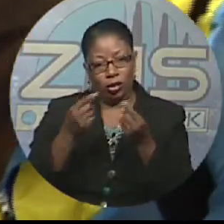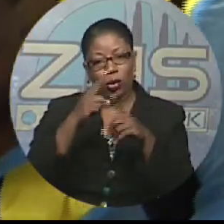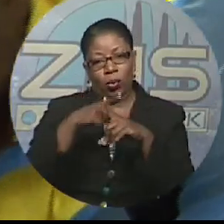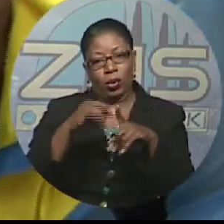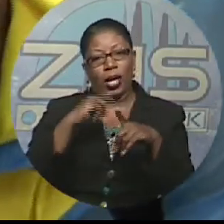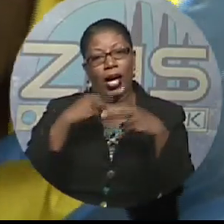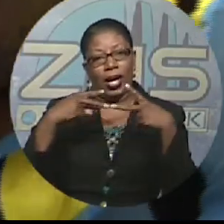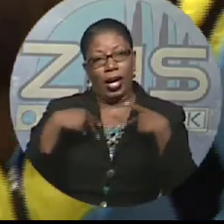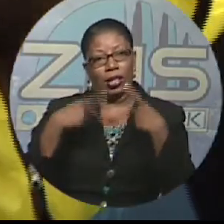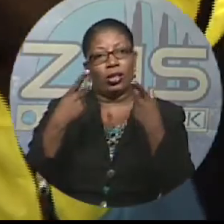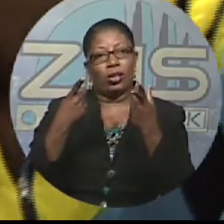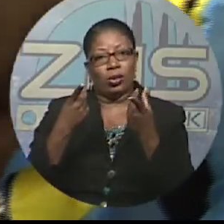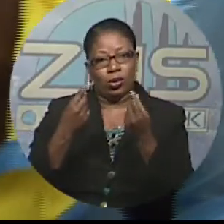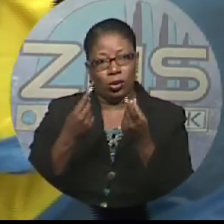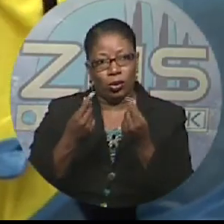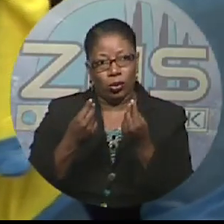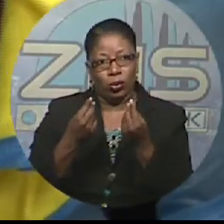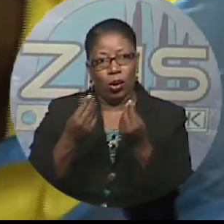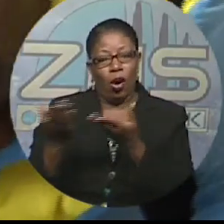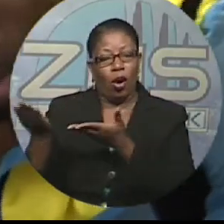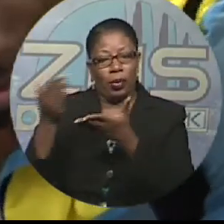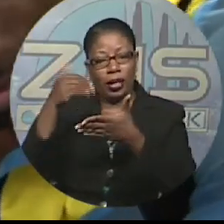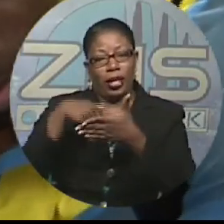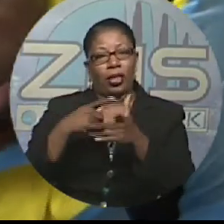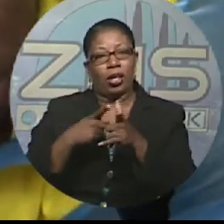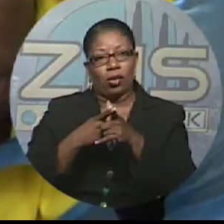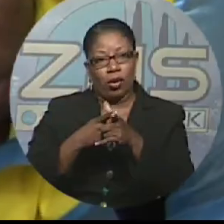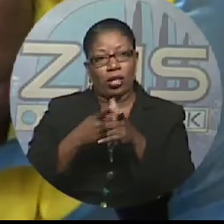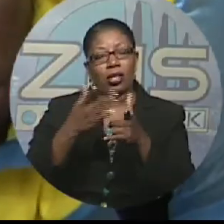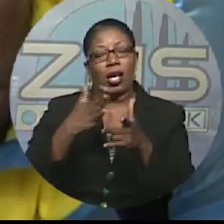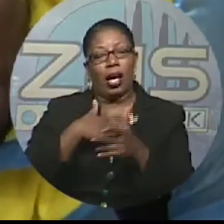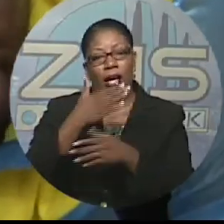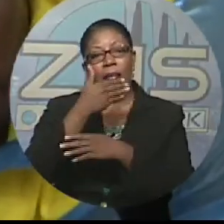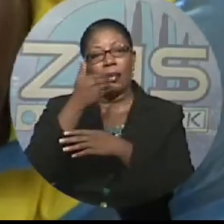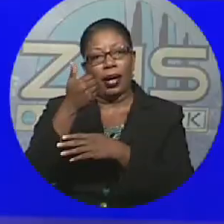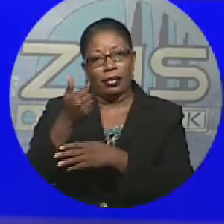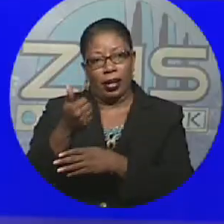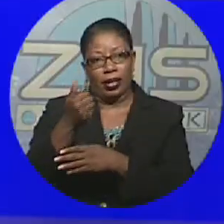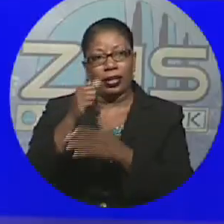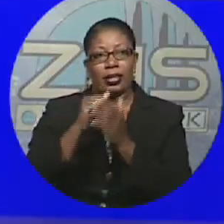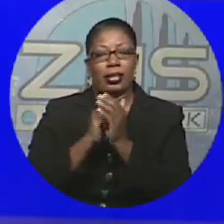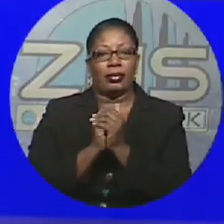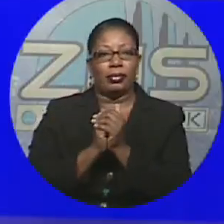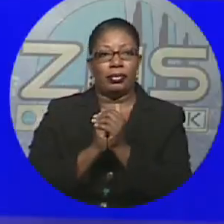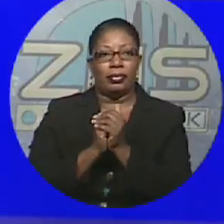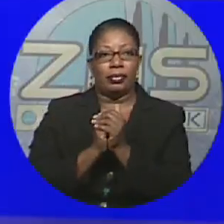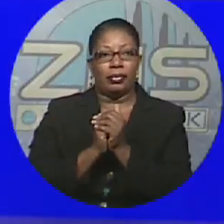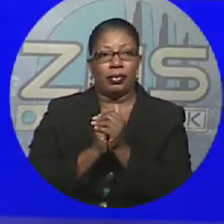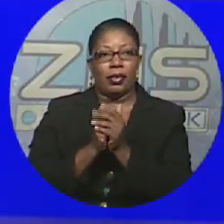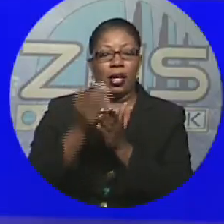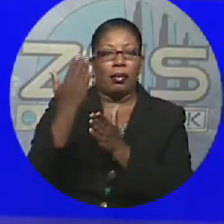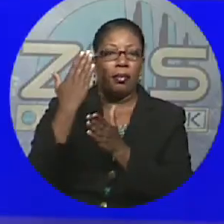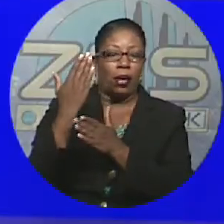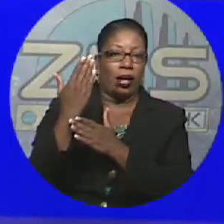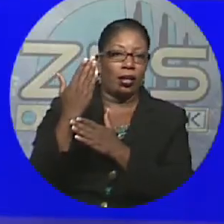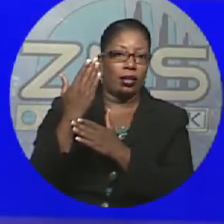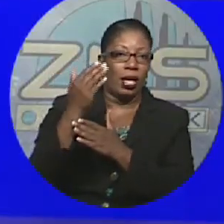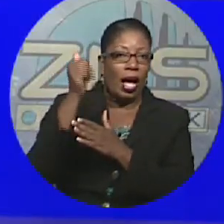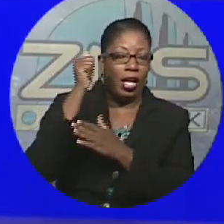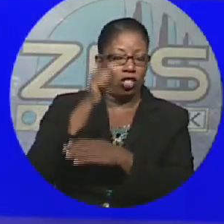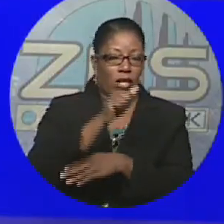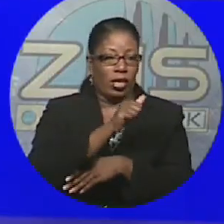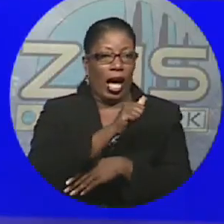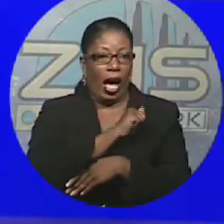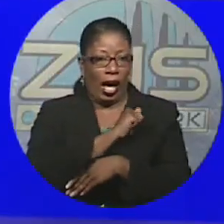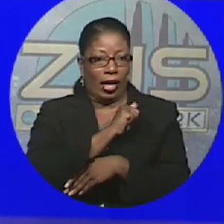them in the race or bring them in the race good. So I just did my best that I can do. Former sports minister Algernon Allen was one of